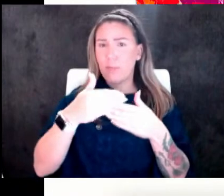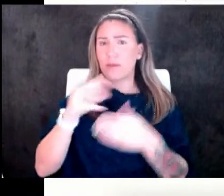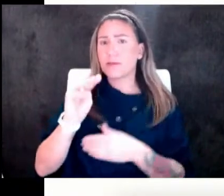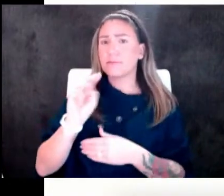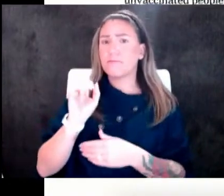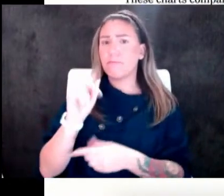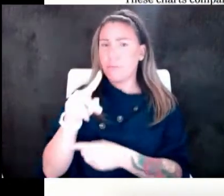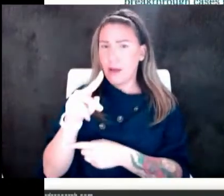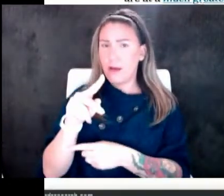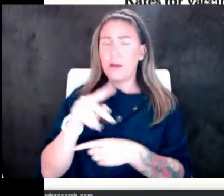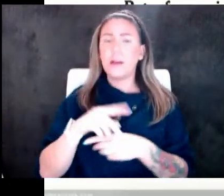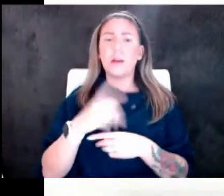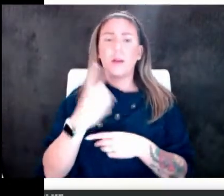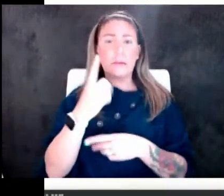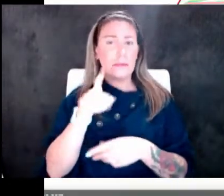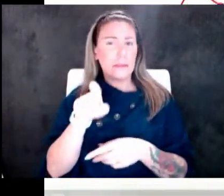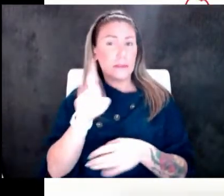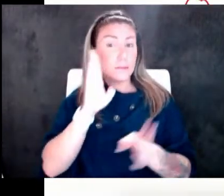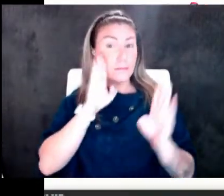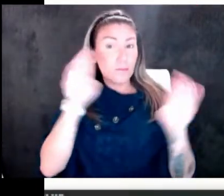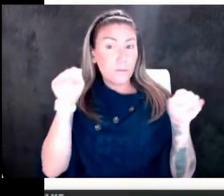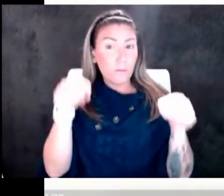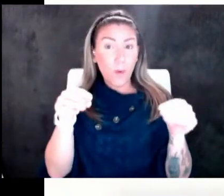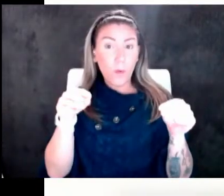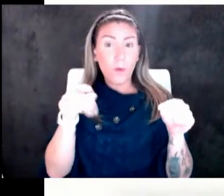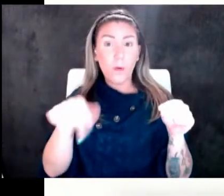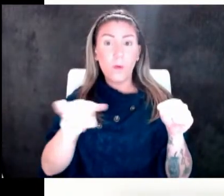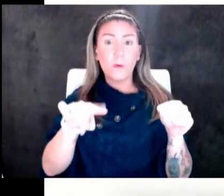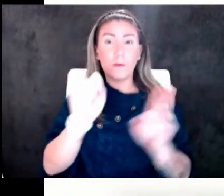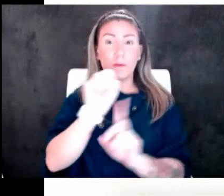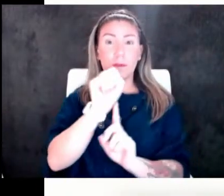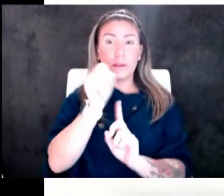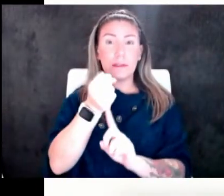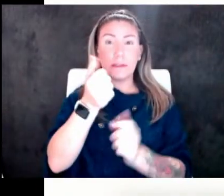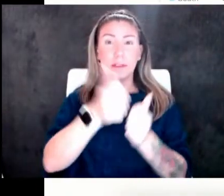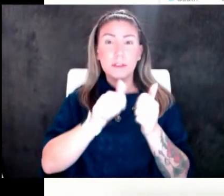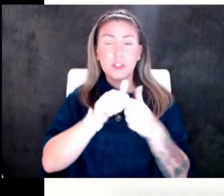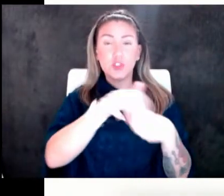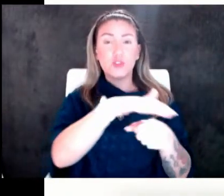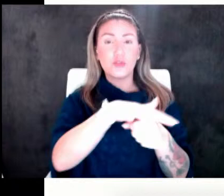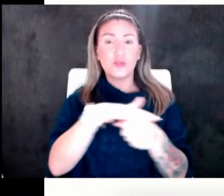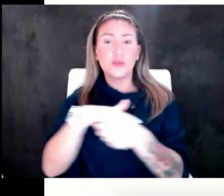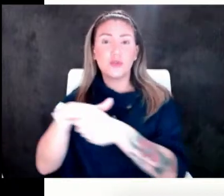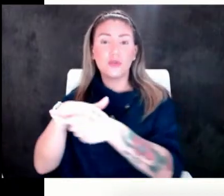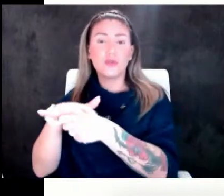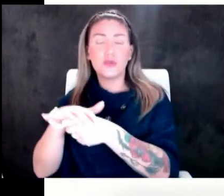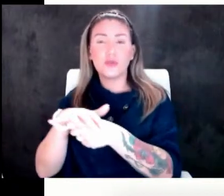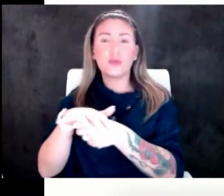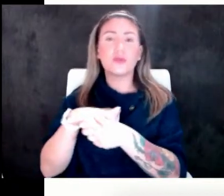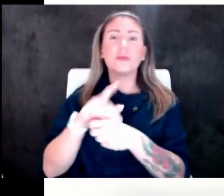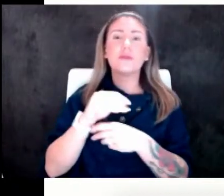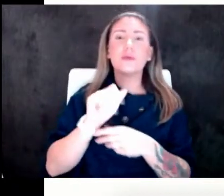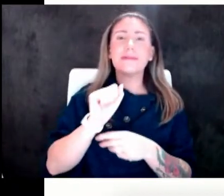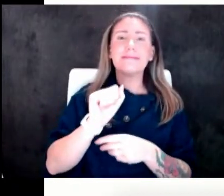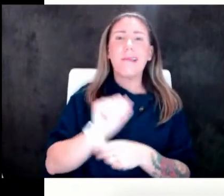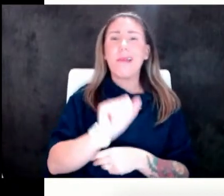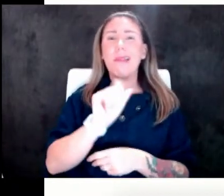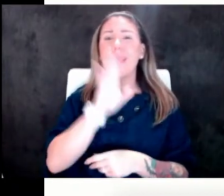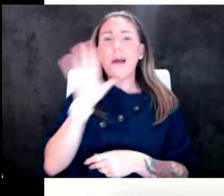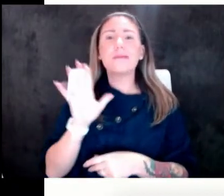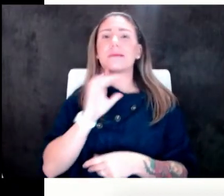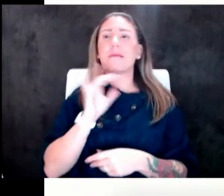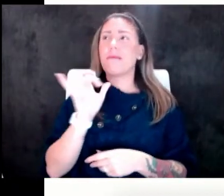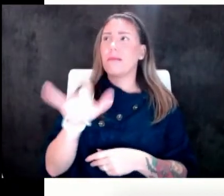I think we have to pay attention to, this is the cases by region. If you see Alaska has really kind of had this big pop up there, but